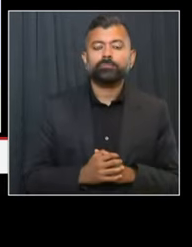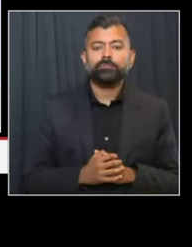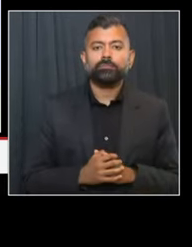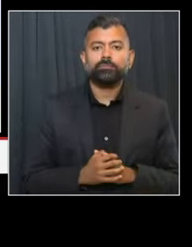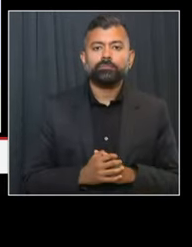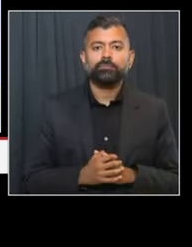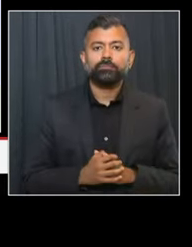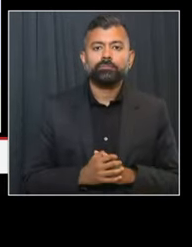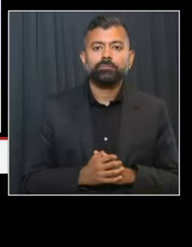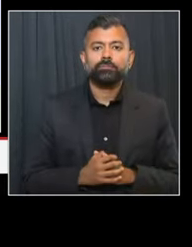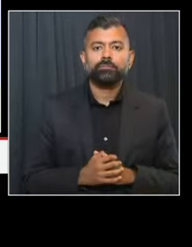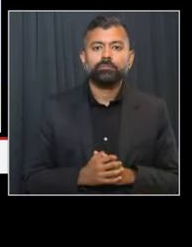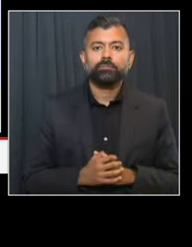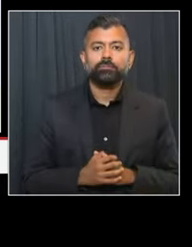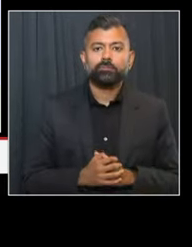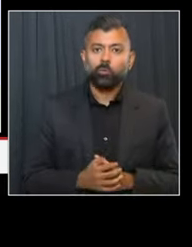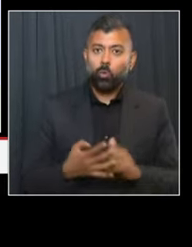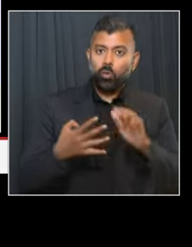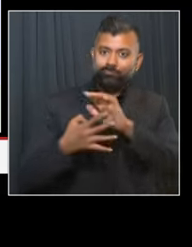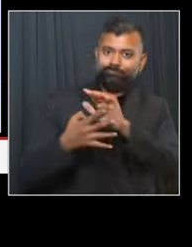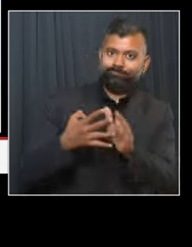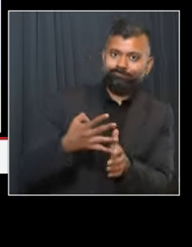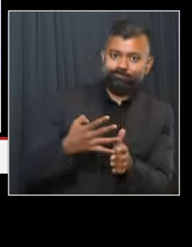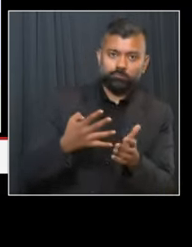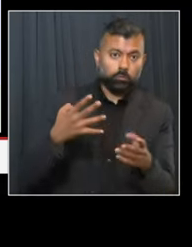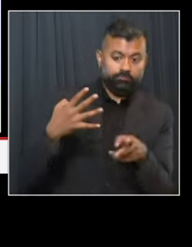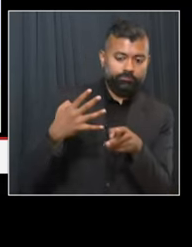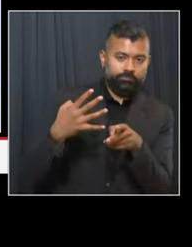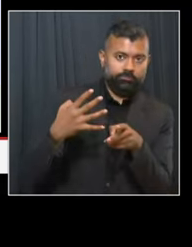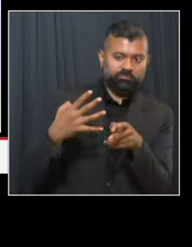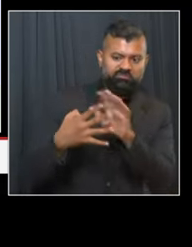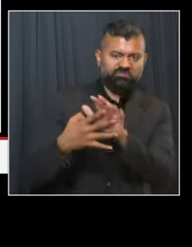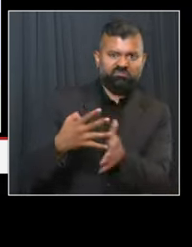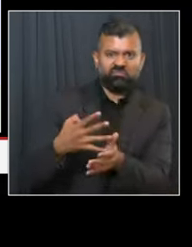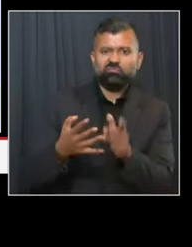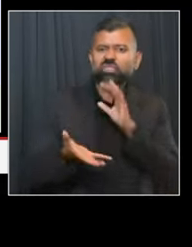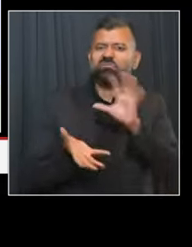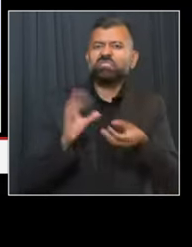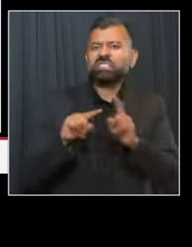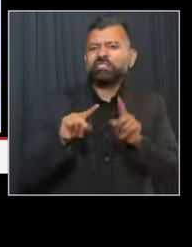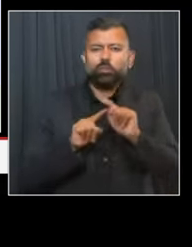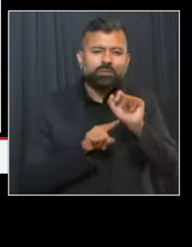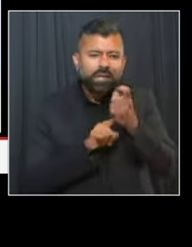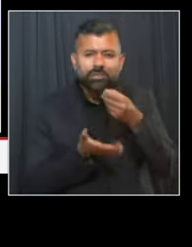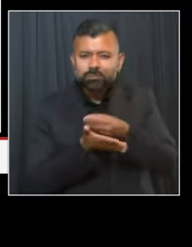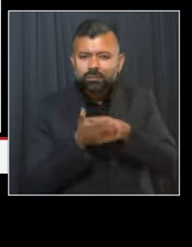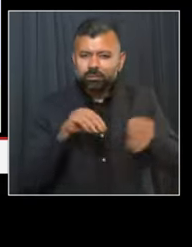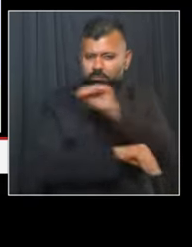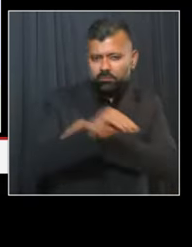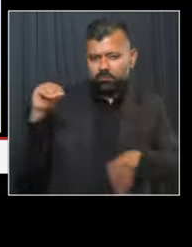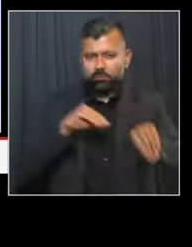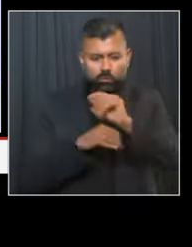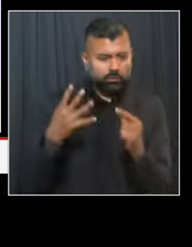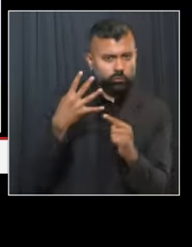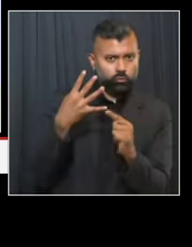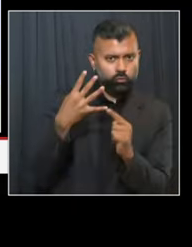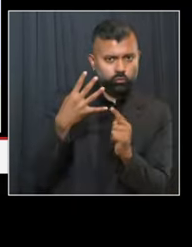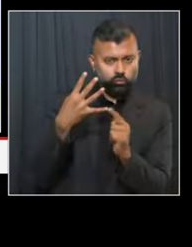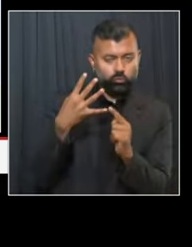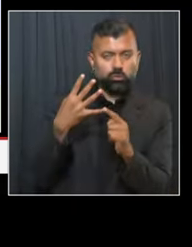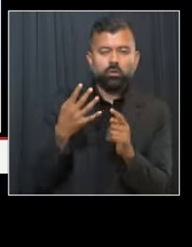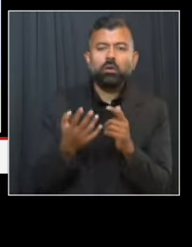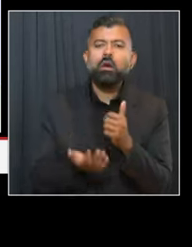through special purpose and dedicated tax revenues. And all of that let us not only solve for the CR solution, it let us address